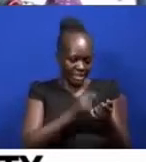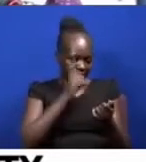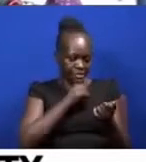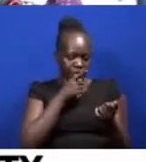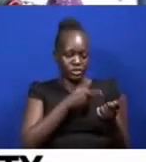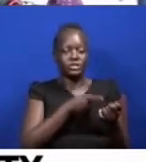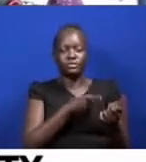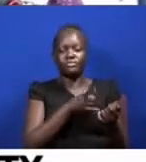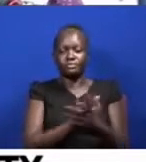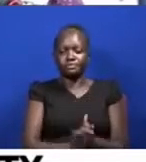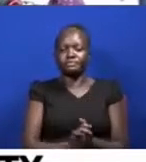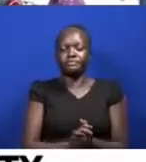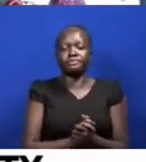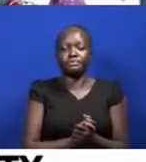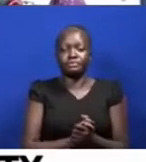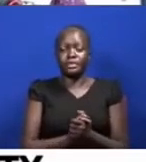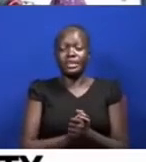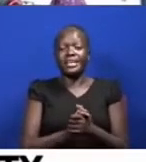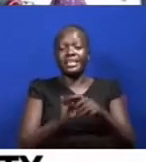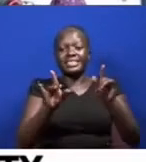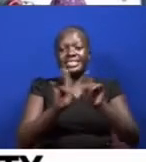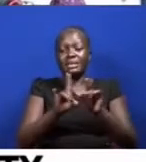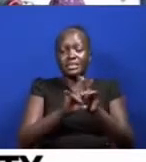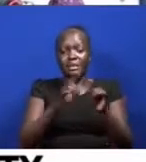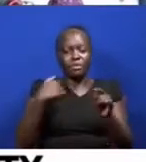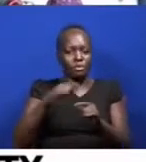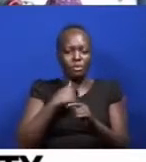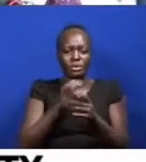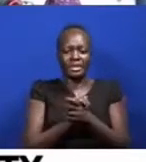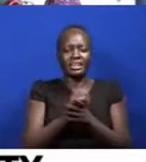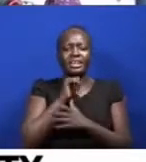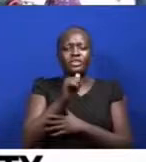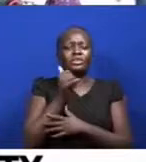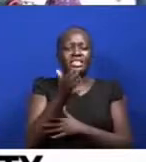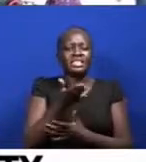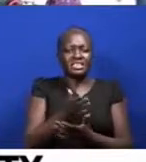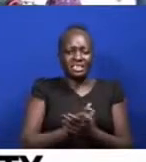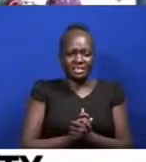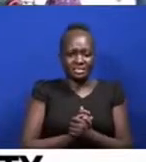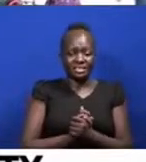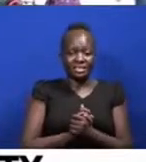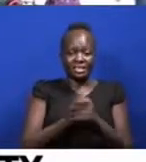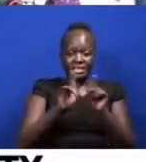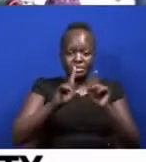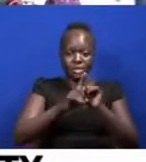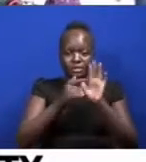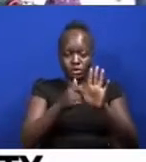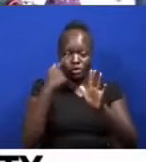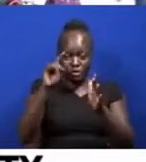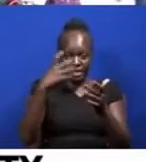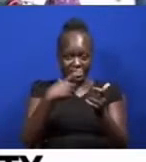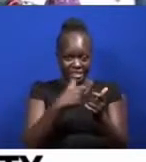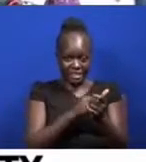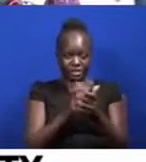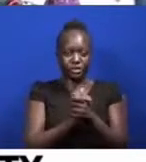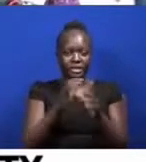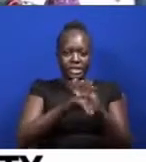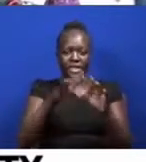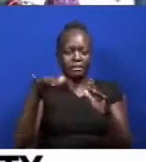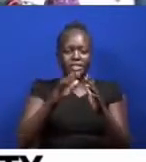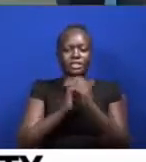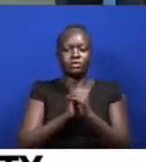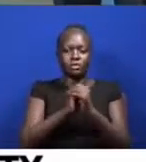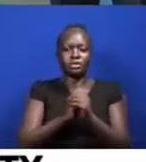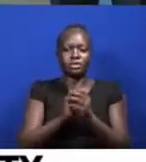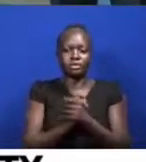vaccinated. Although we will not be requiring the proof of vaccination in places of